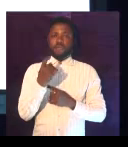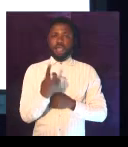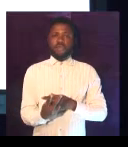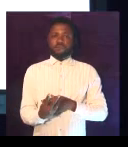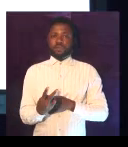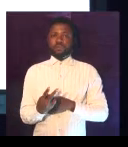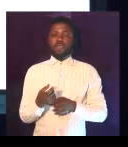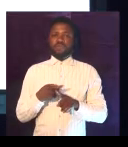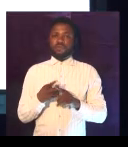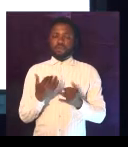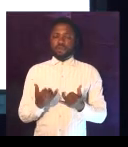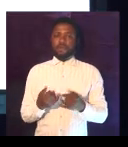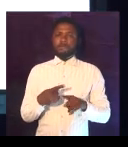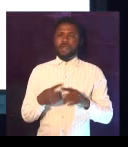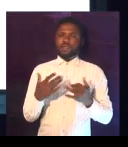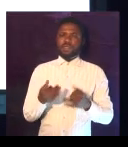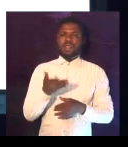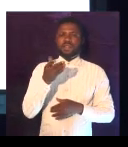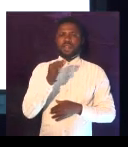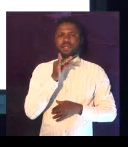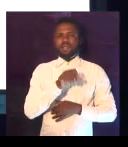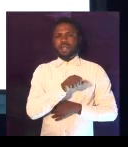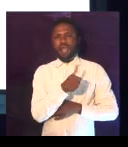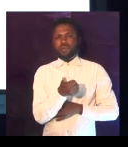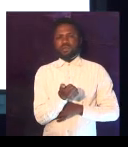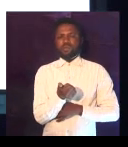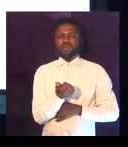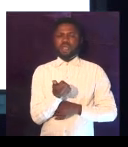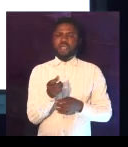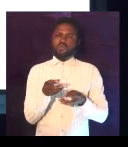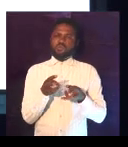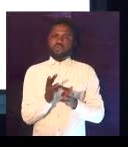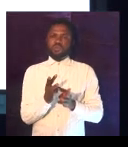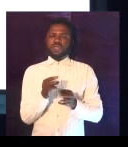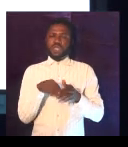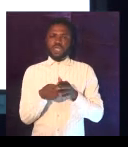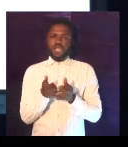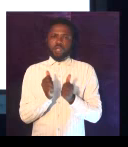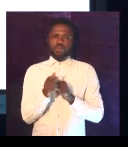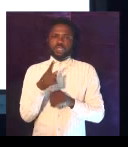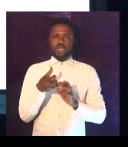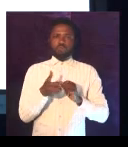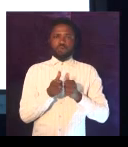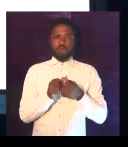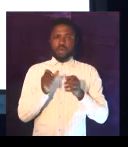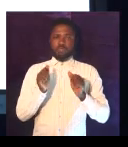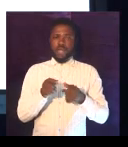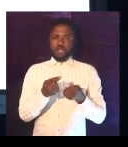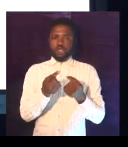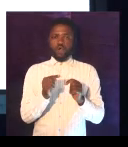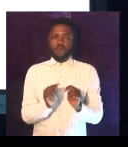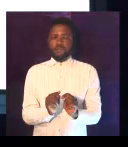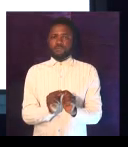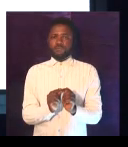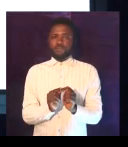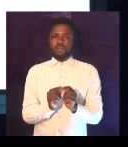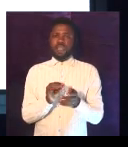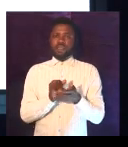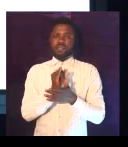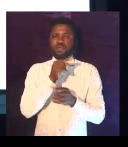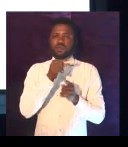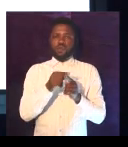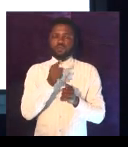or averages, henceforth. But now there is another form in which the problem can